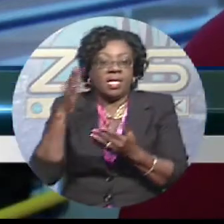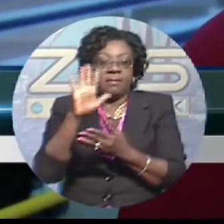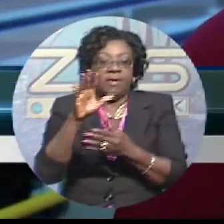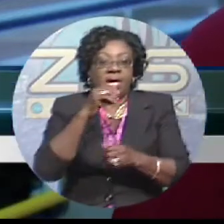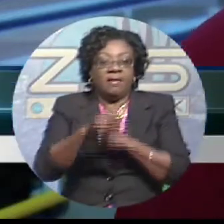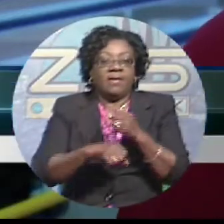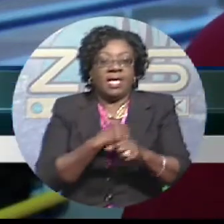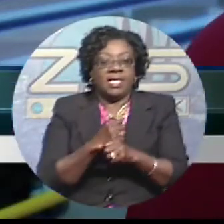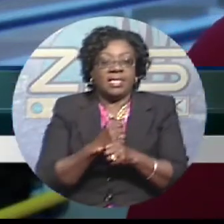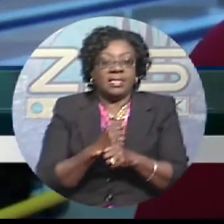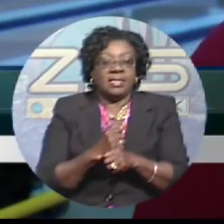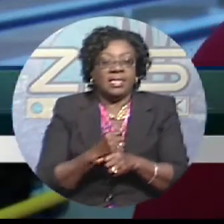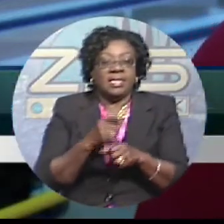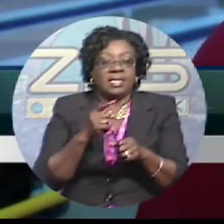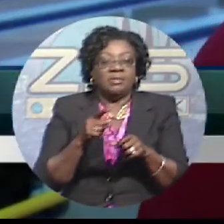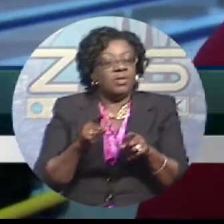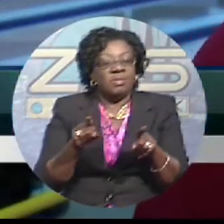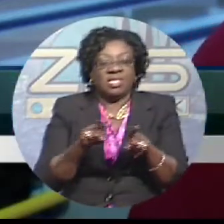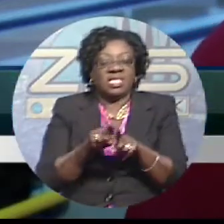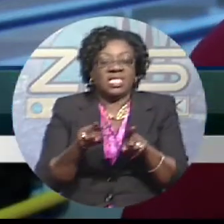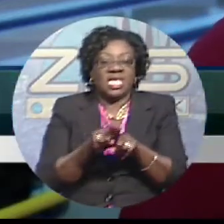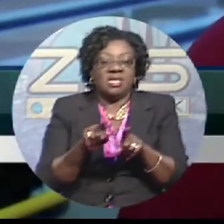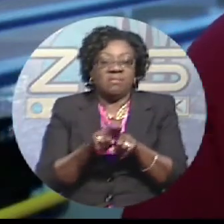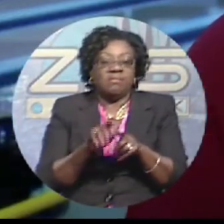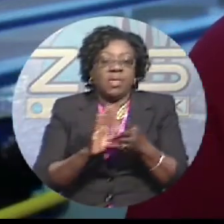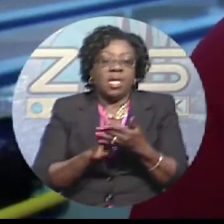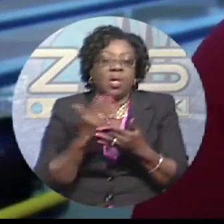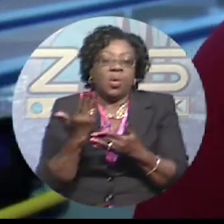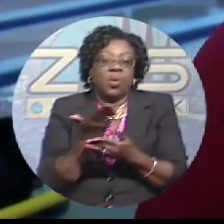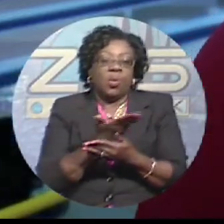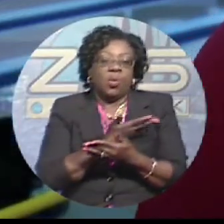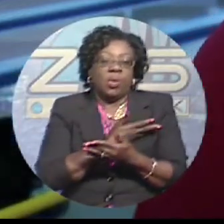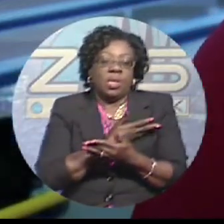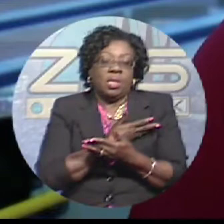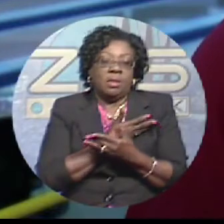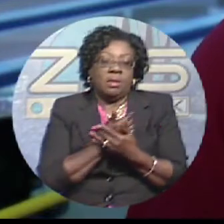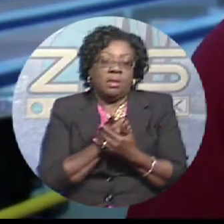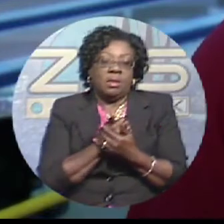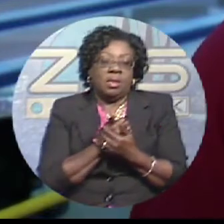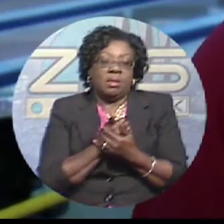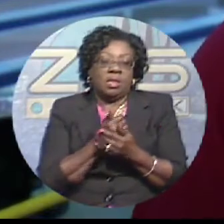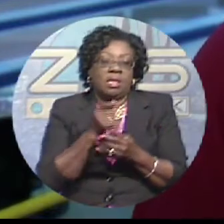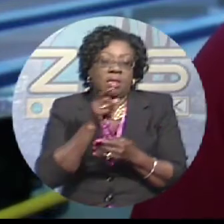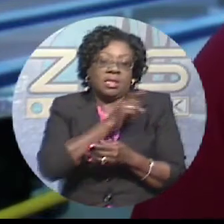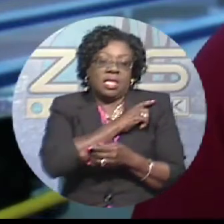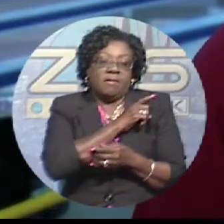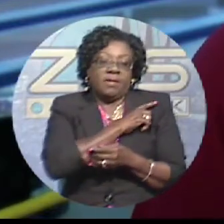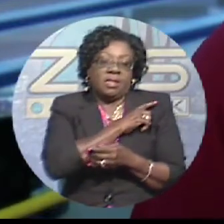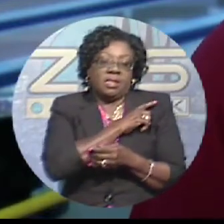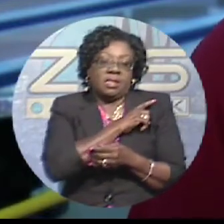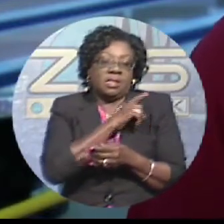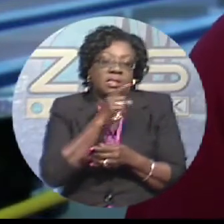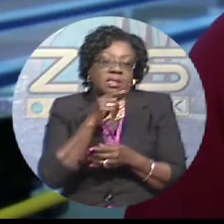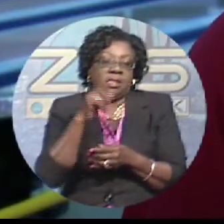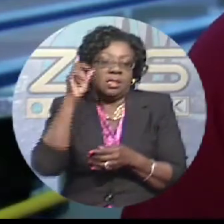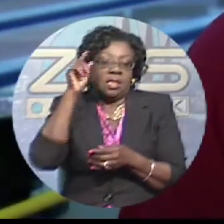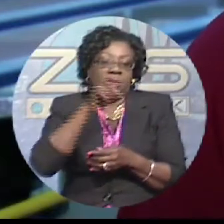is pretty much the same. You know, you've got Leonardo Davis, David Slaughter, Sonnet